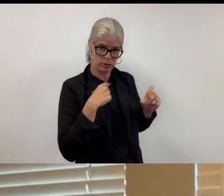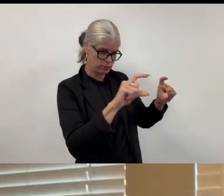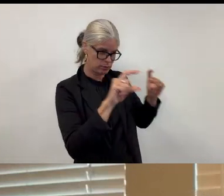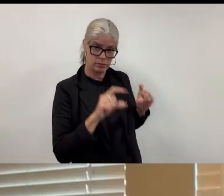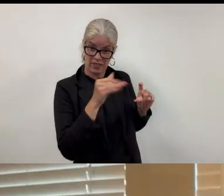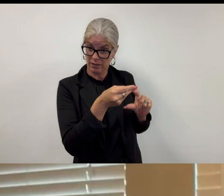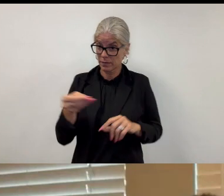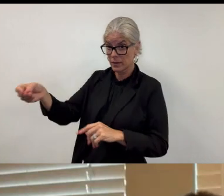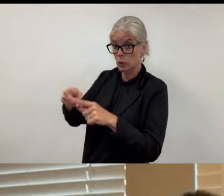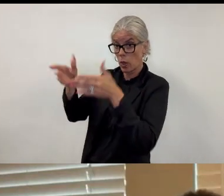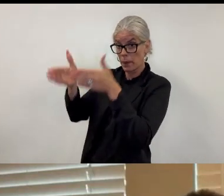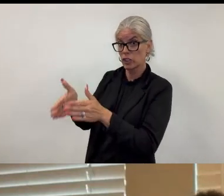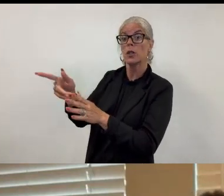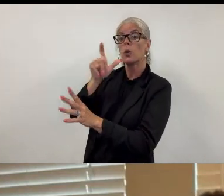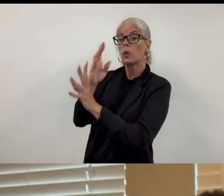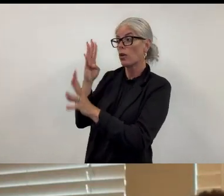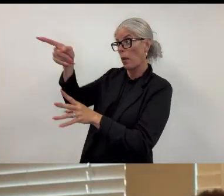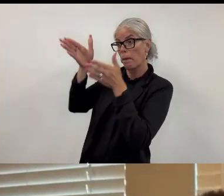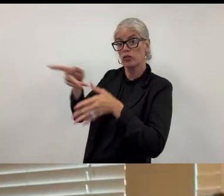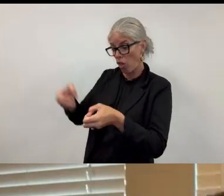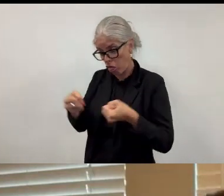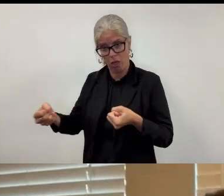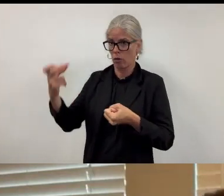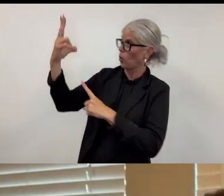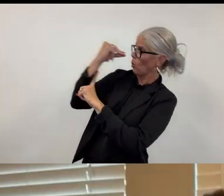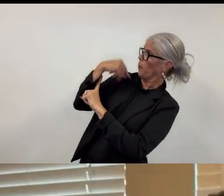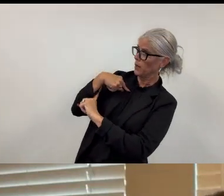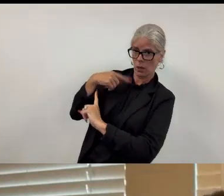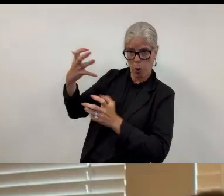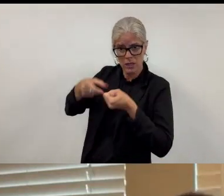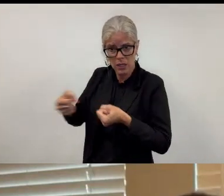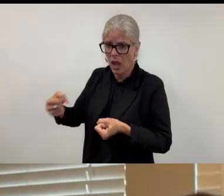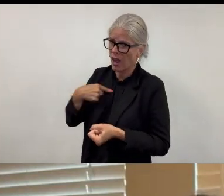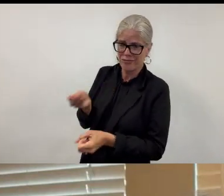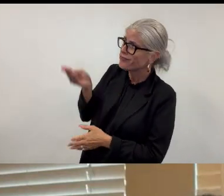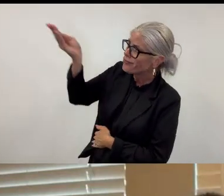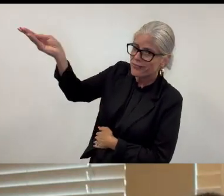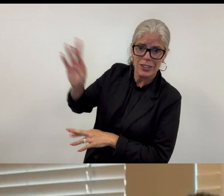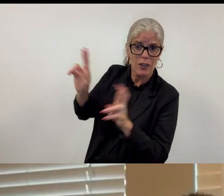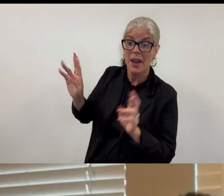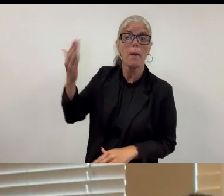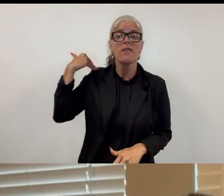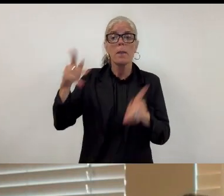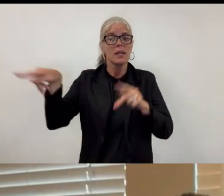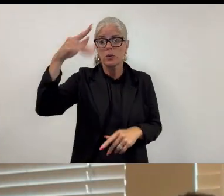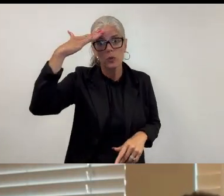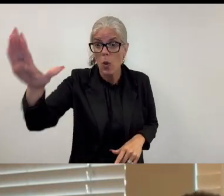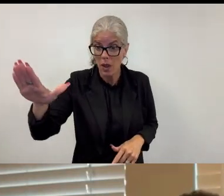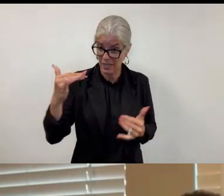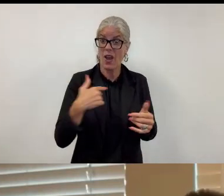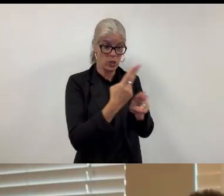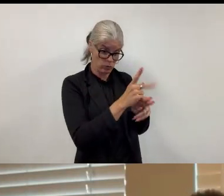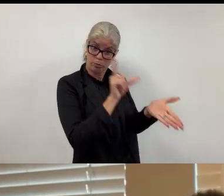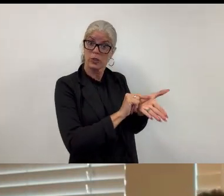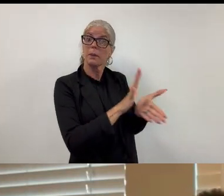advocacy, again, is showing that to that person on the front lines, because that employee who's checking the bag, they might not have ever crossed paths with